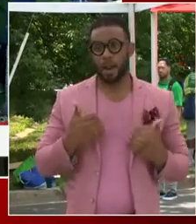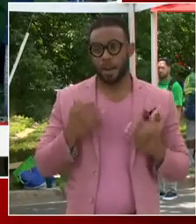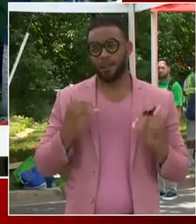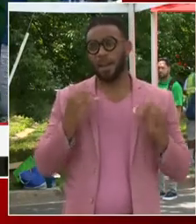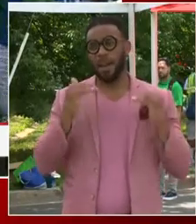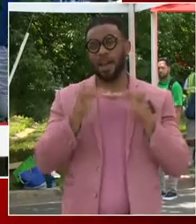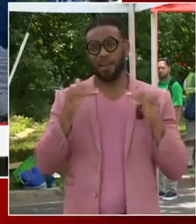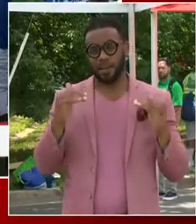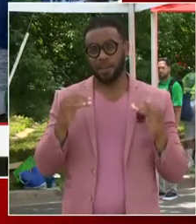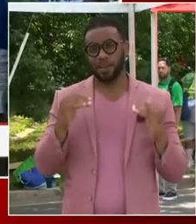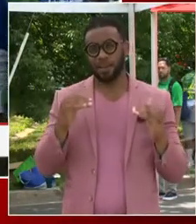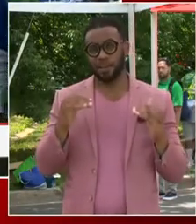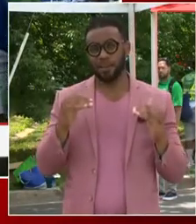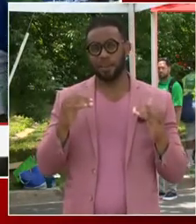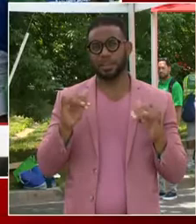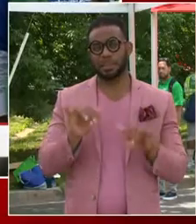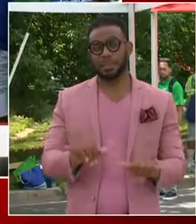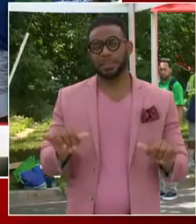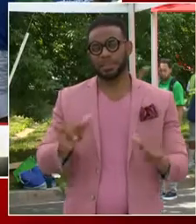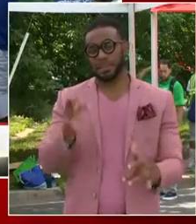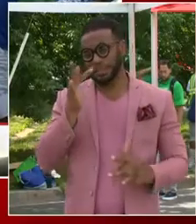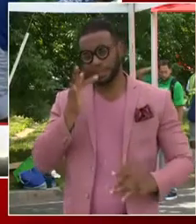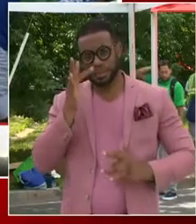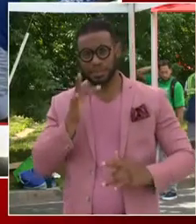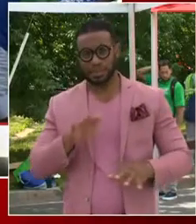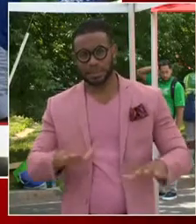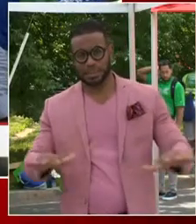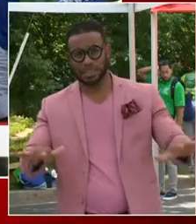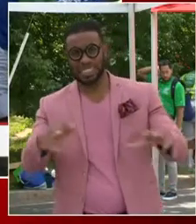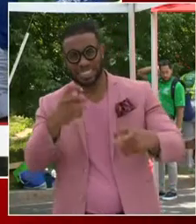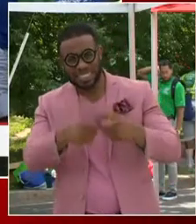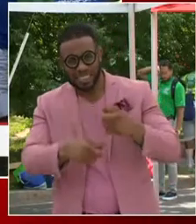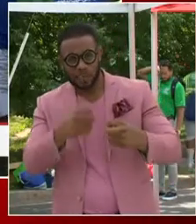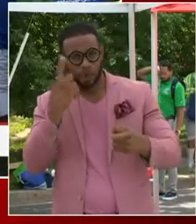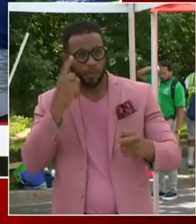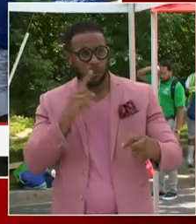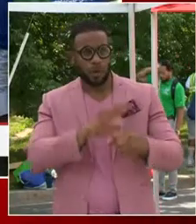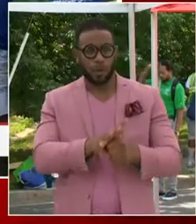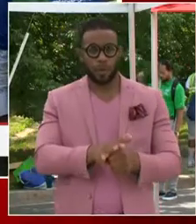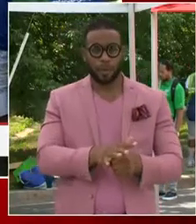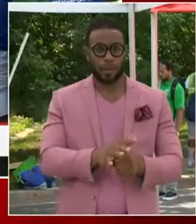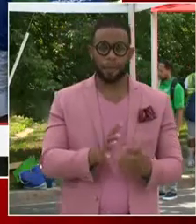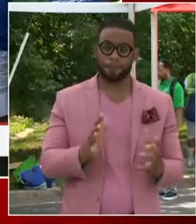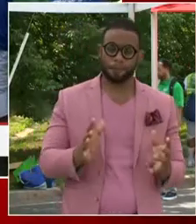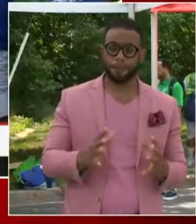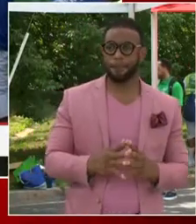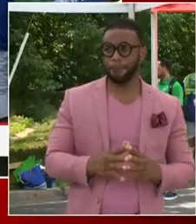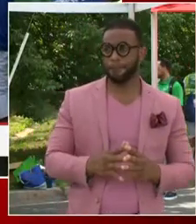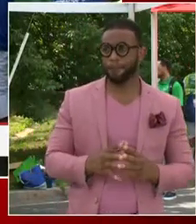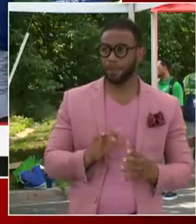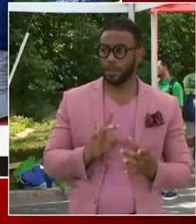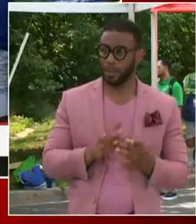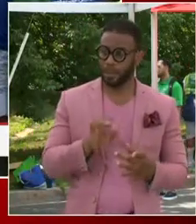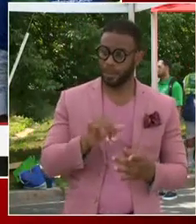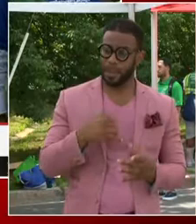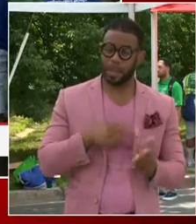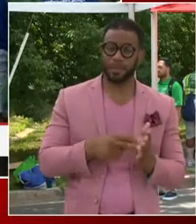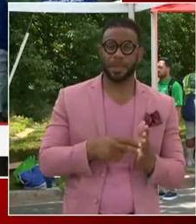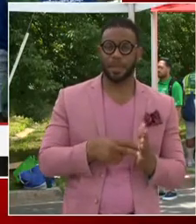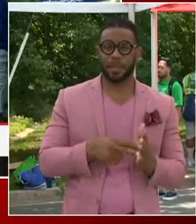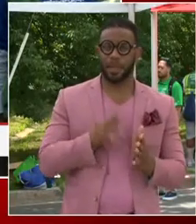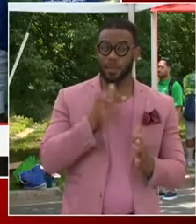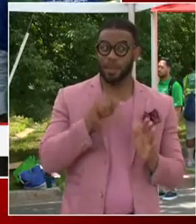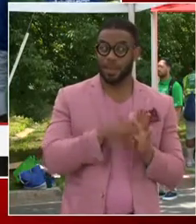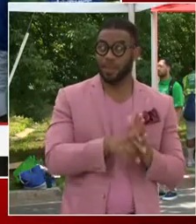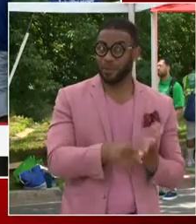higher levels of chronic conditions that are difficult for COVID, and when I say that, I mean that they will